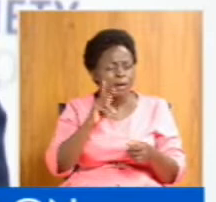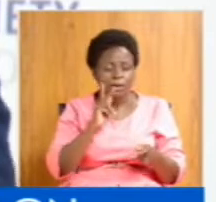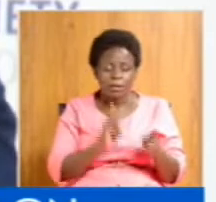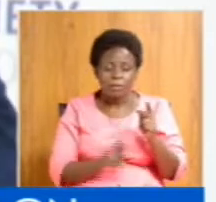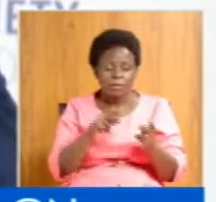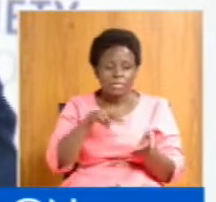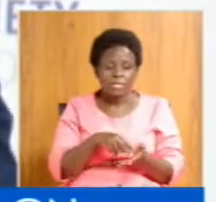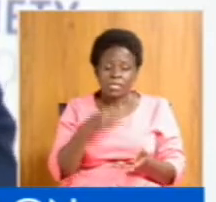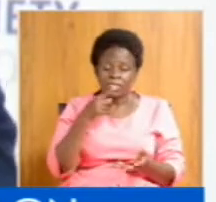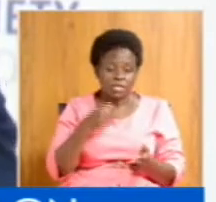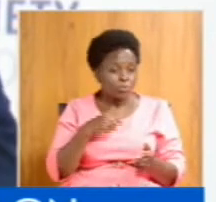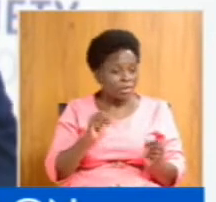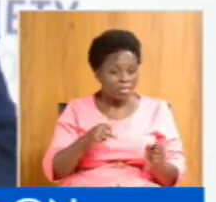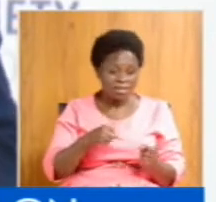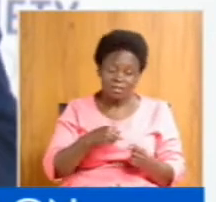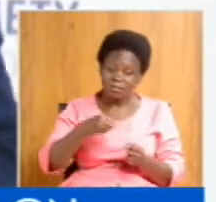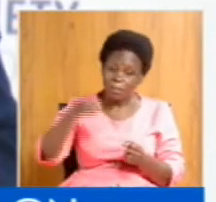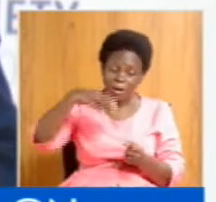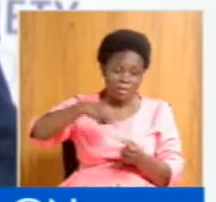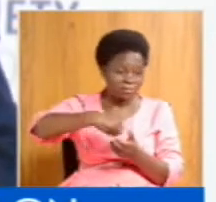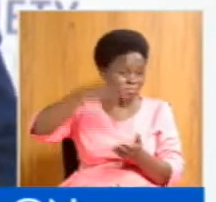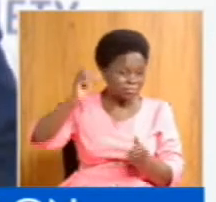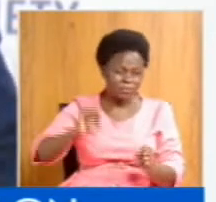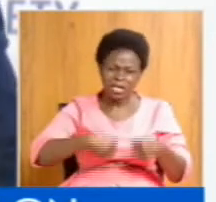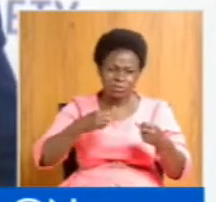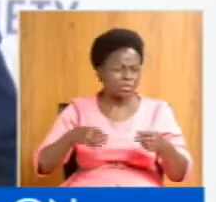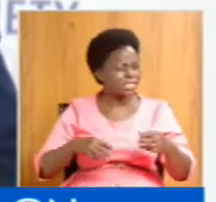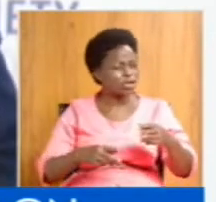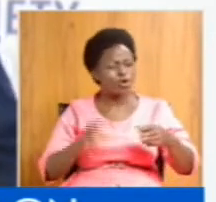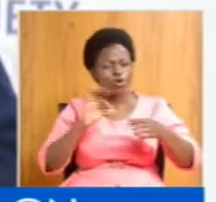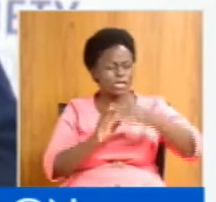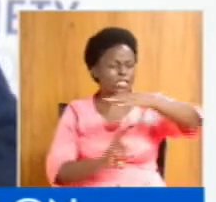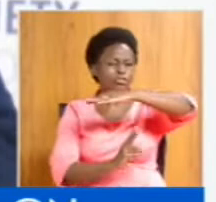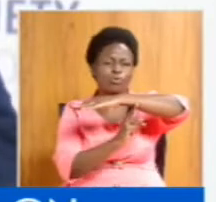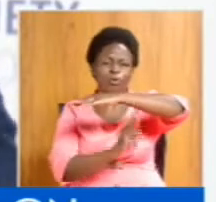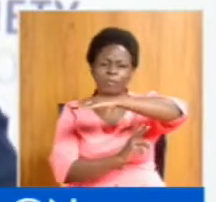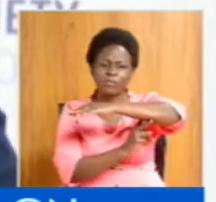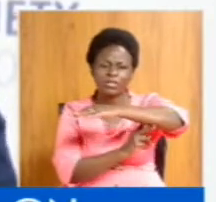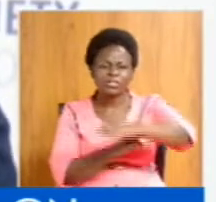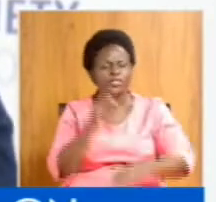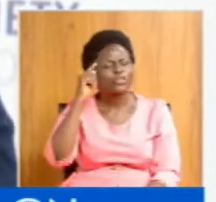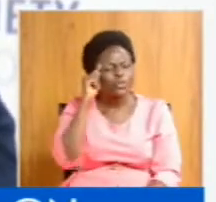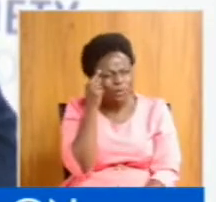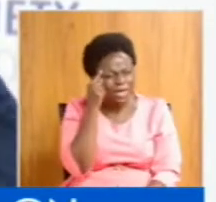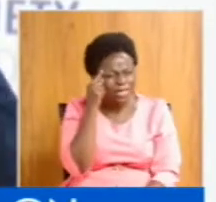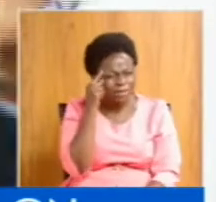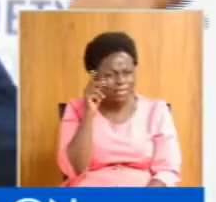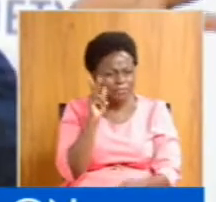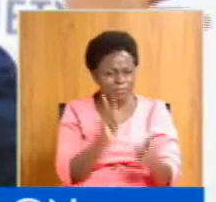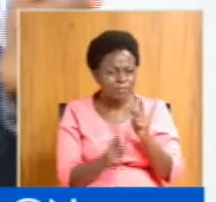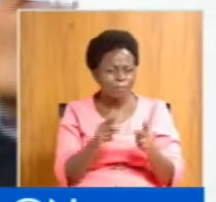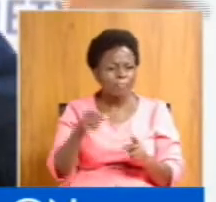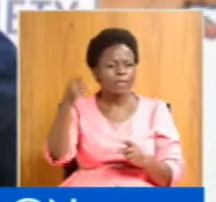the high tariff cannot enable us to get connected onto the grid. You can imagine people used to joke then when we were growing up that